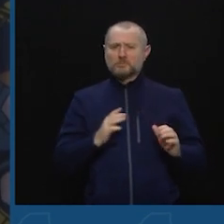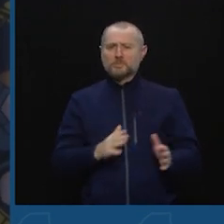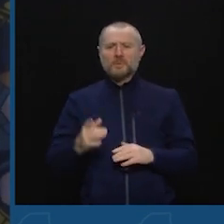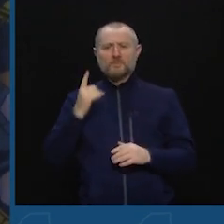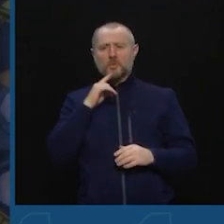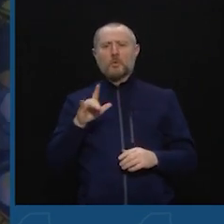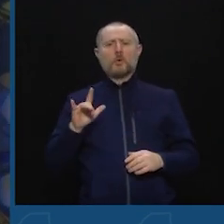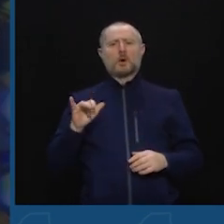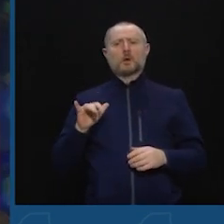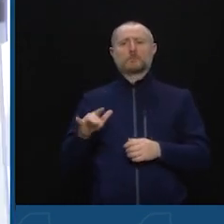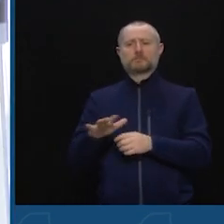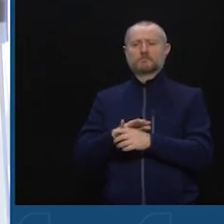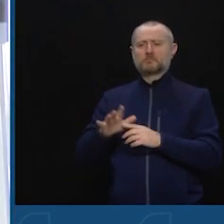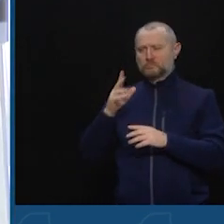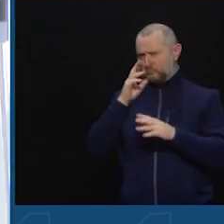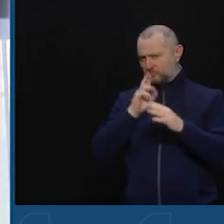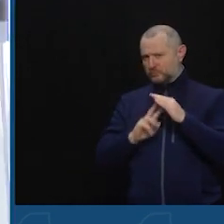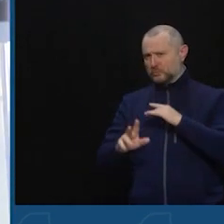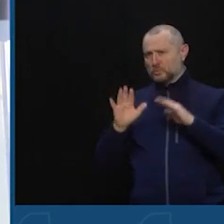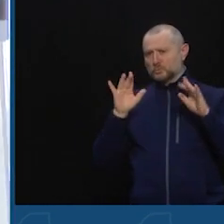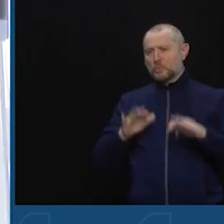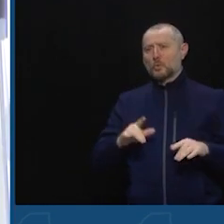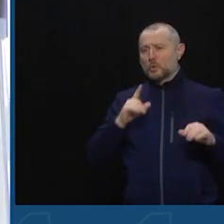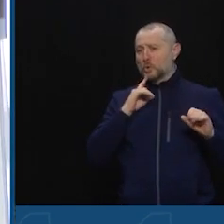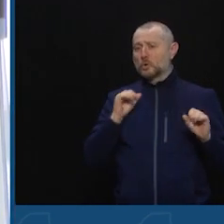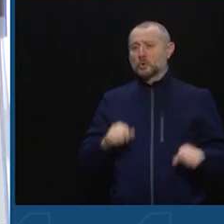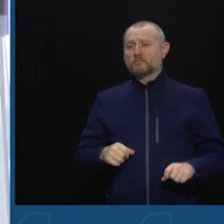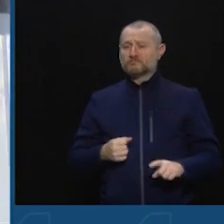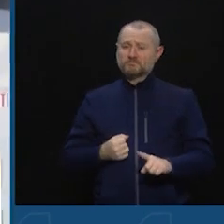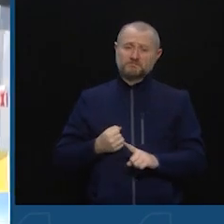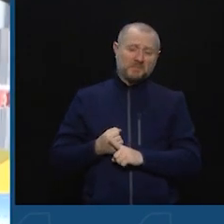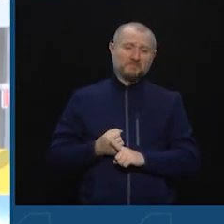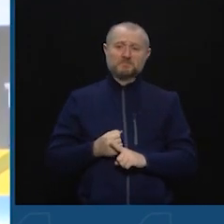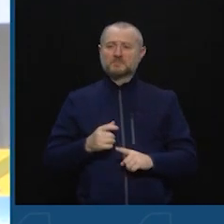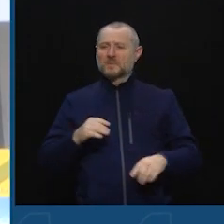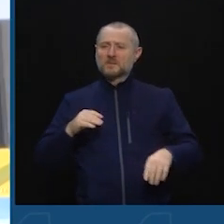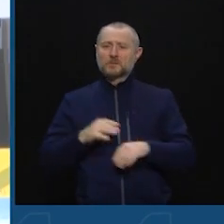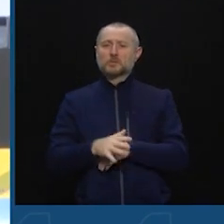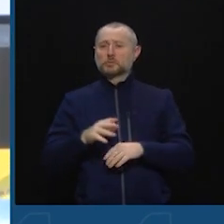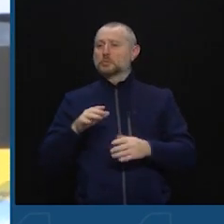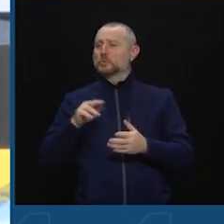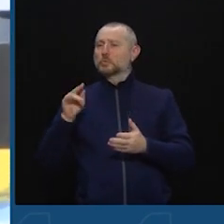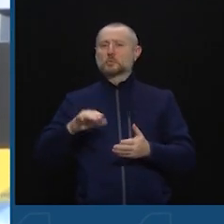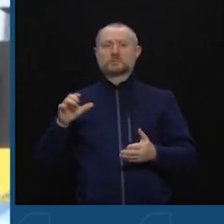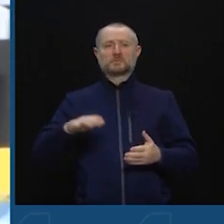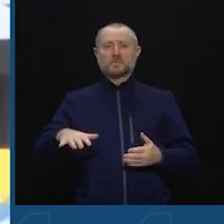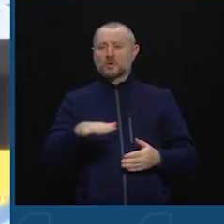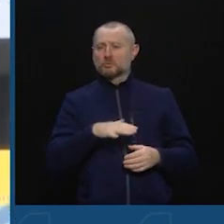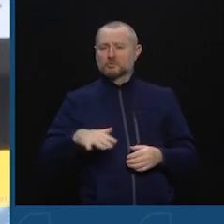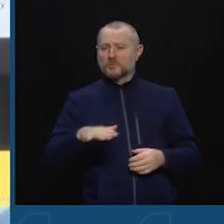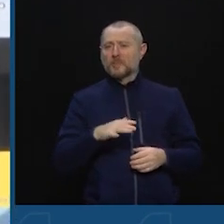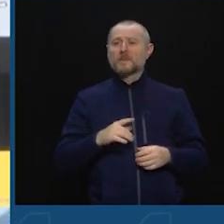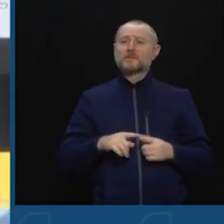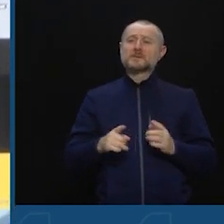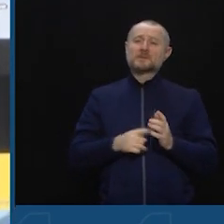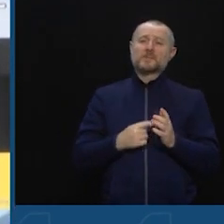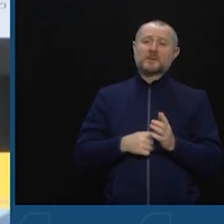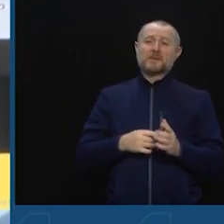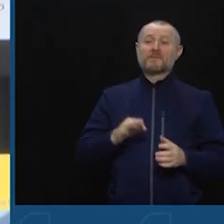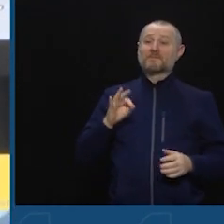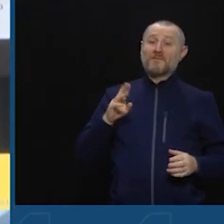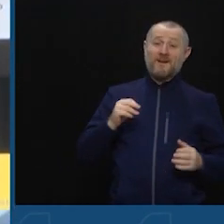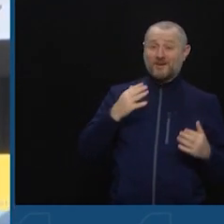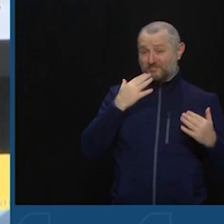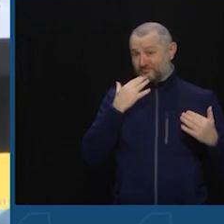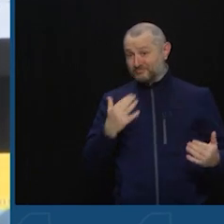forecasting some snow, but also it could be starting to hit here in New York City, which can either be fun for everybody or it can be a little challenging. So